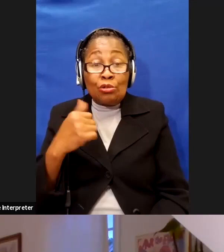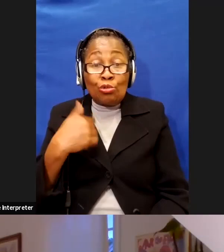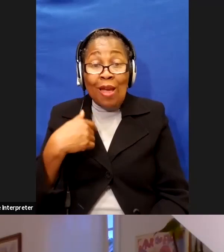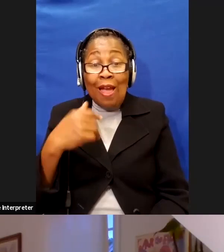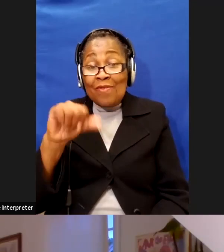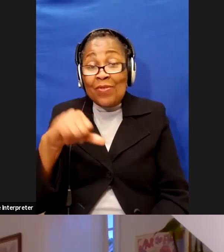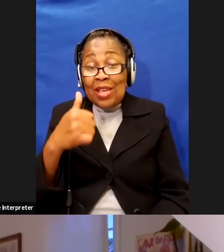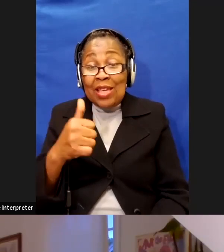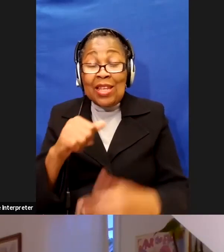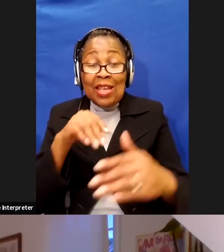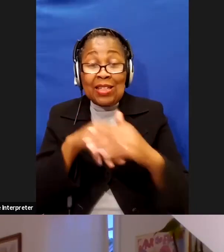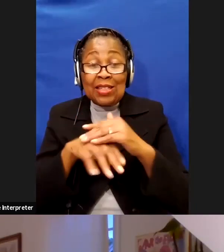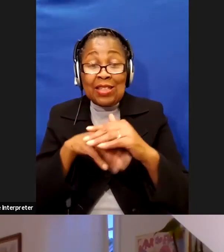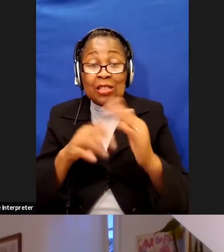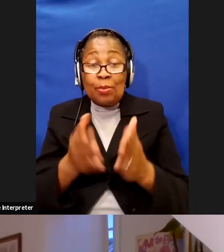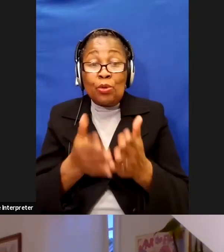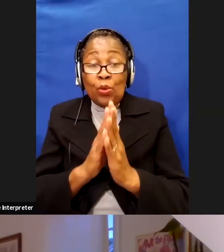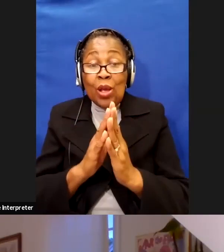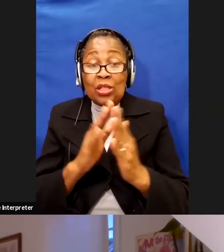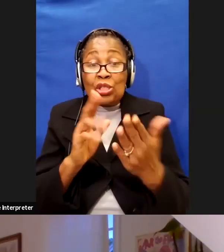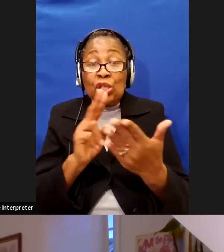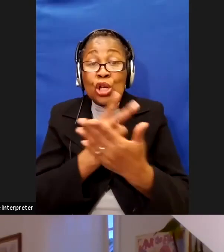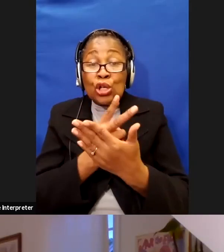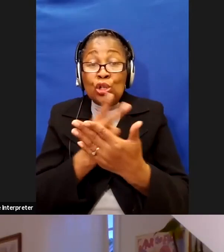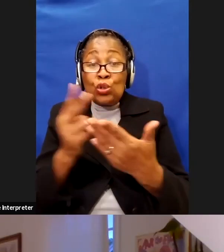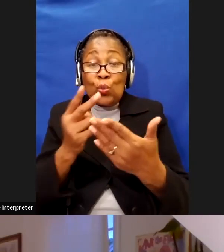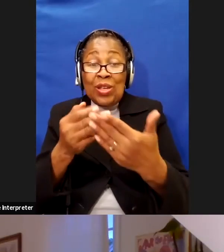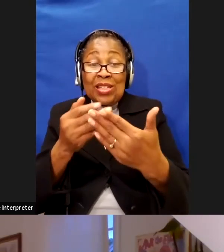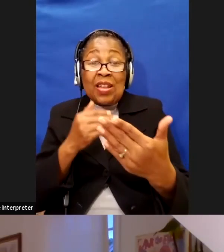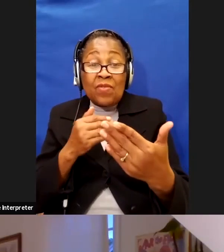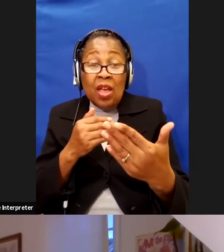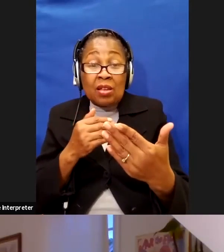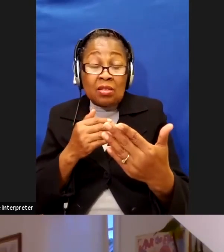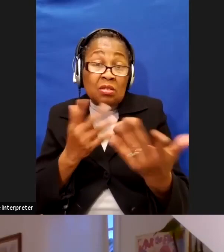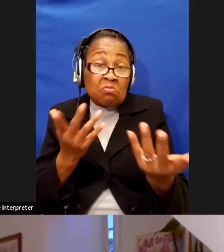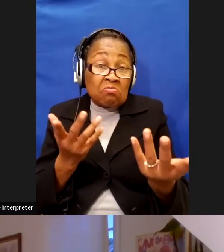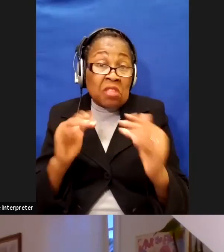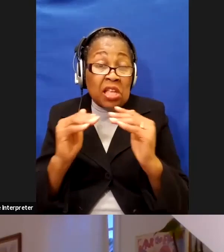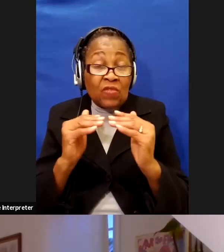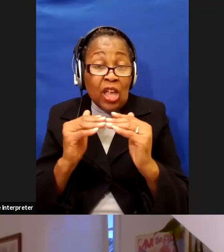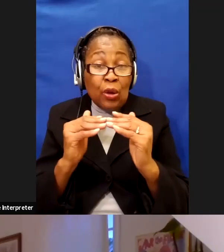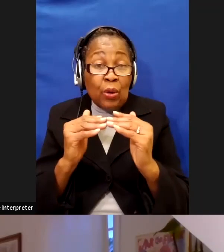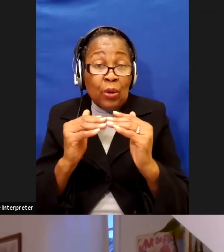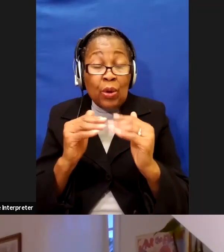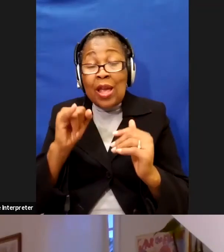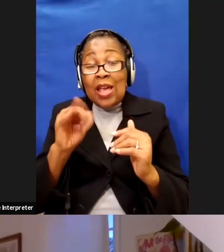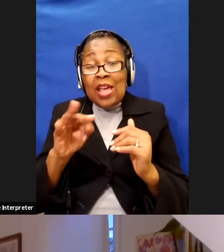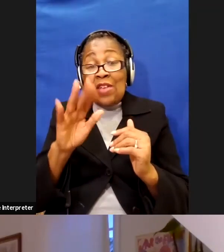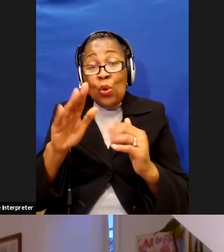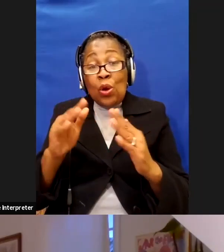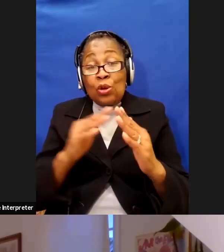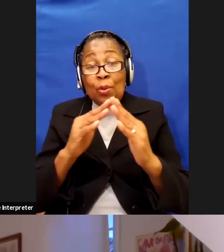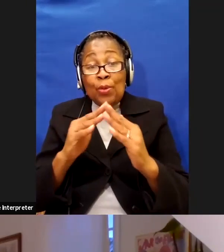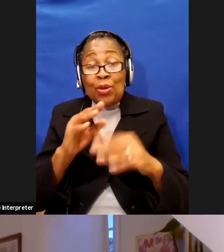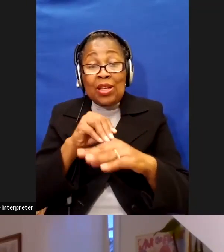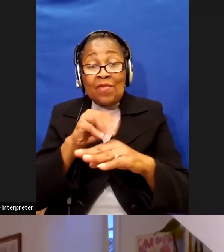weeks in advance. I think that's fair. Or if your community advisor group says, we're